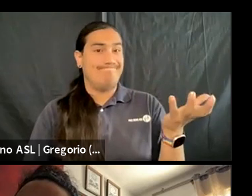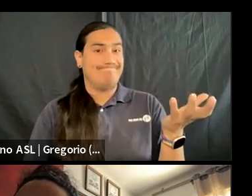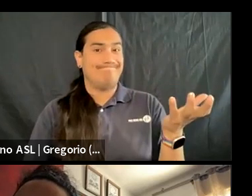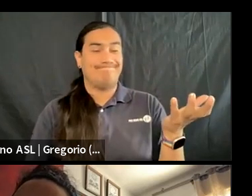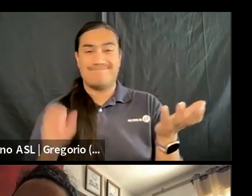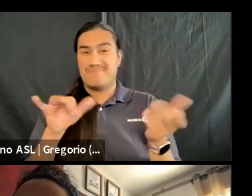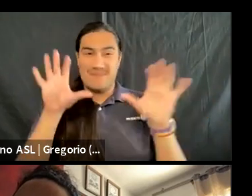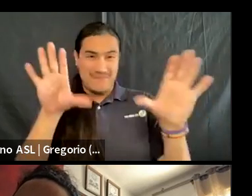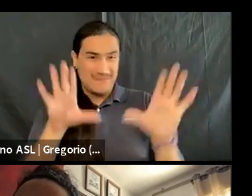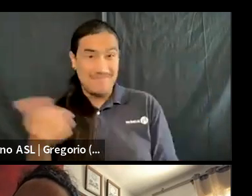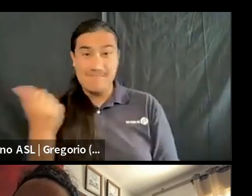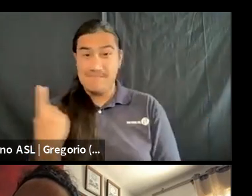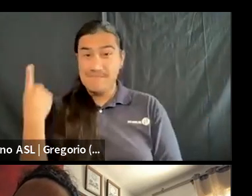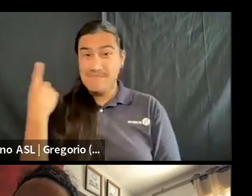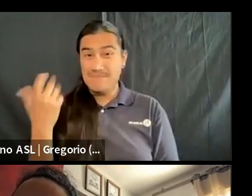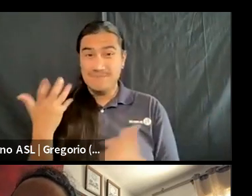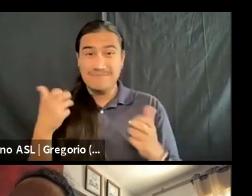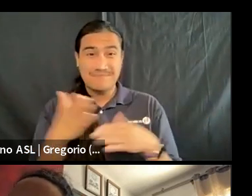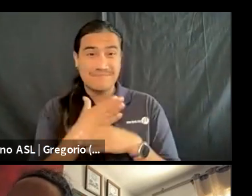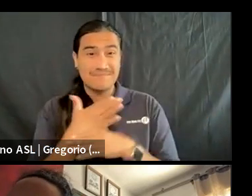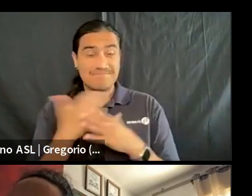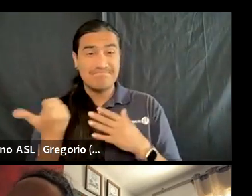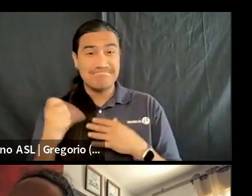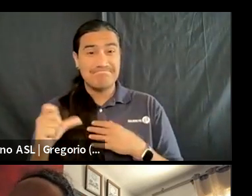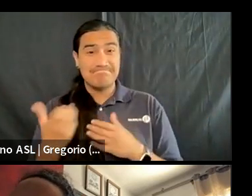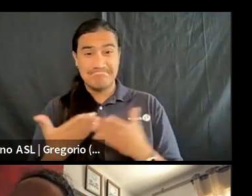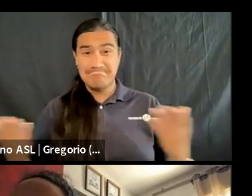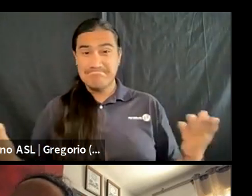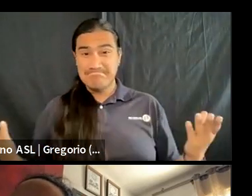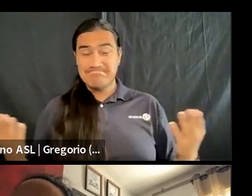that's great. Anyone else would like to share?